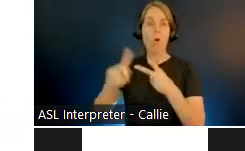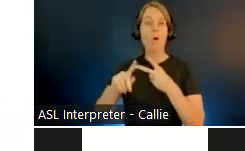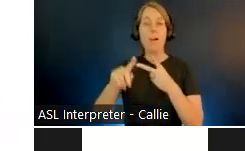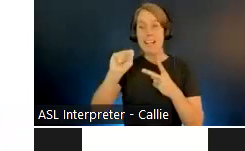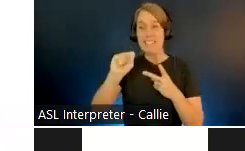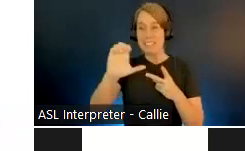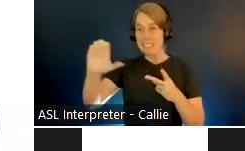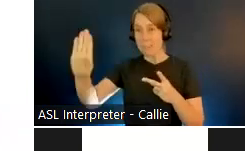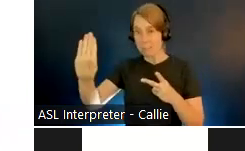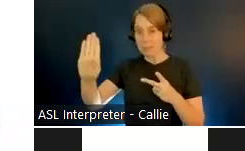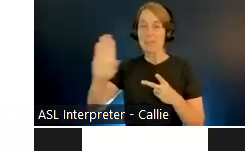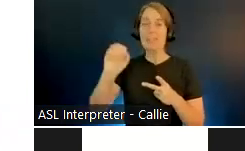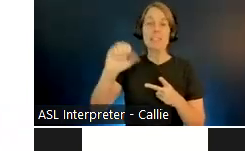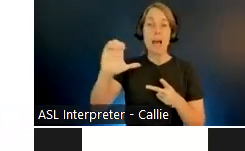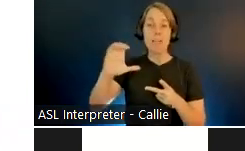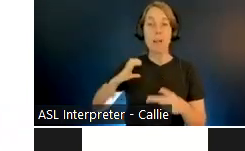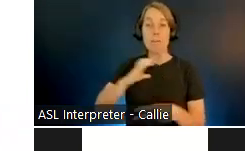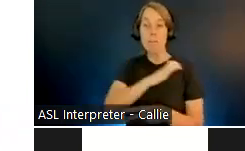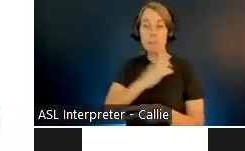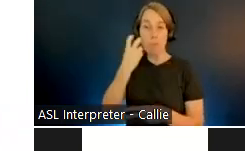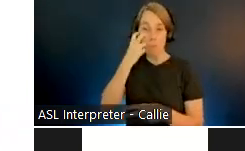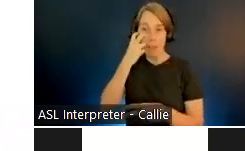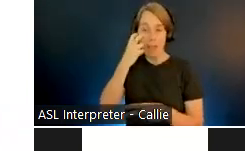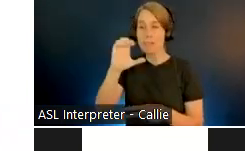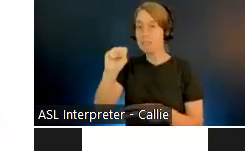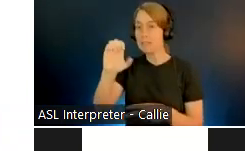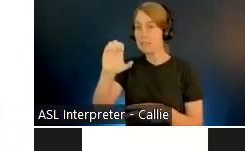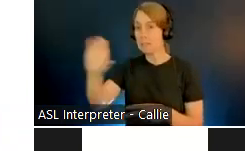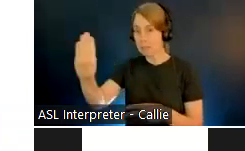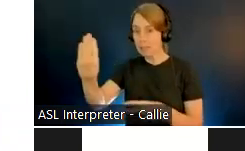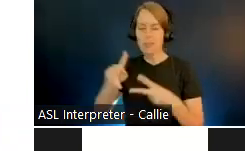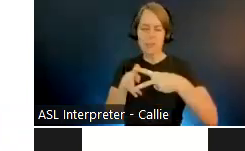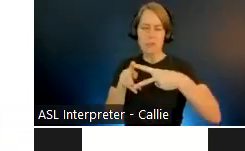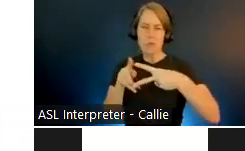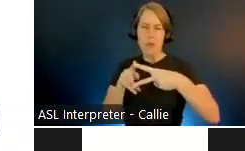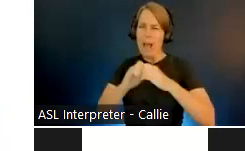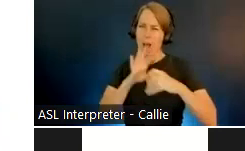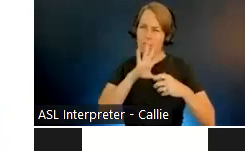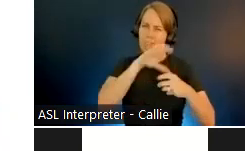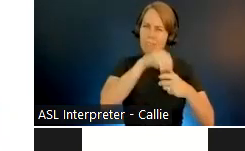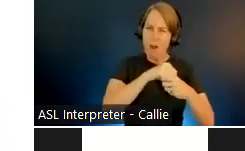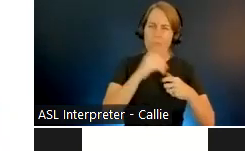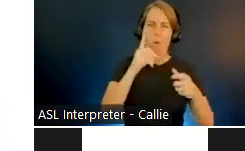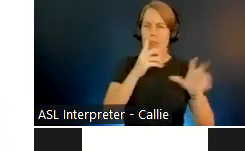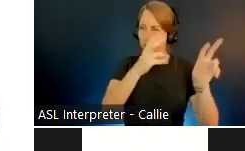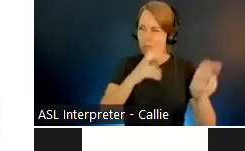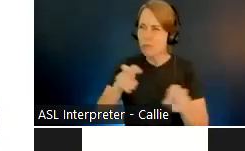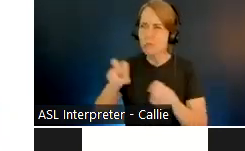Blind help with transition? And it's important to say now, a lot of times you'll hear me say VR in this